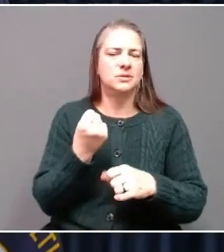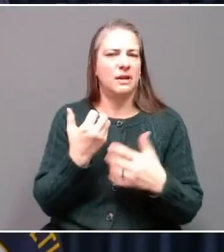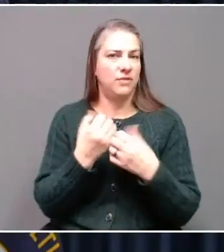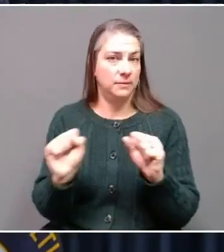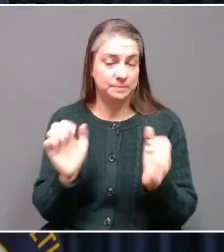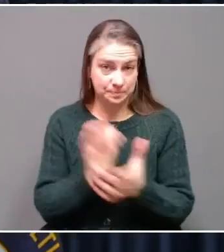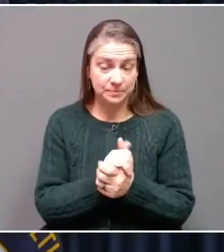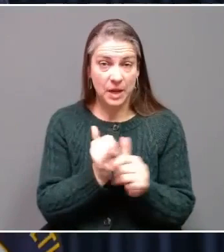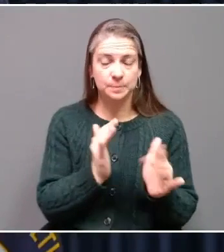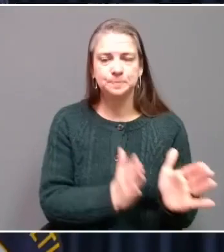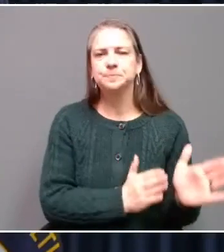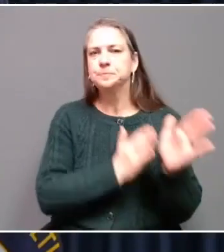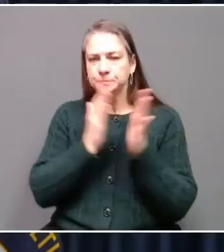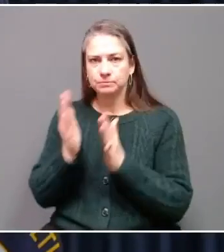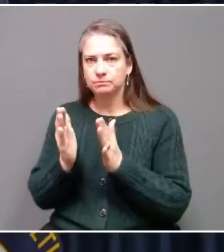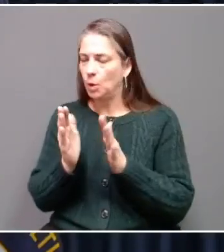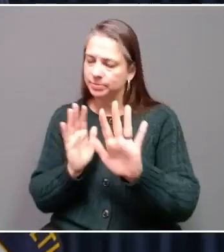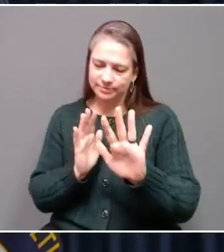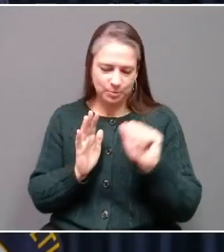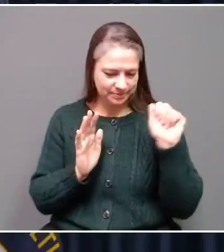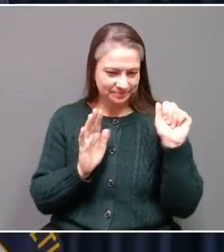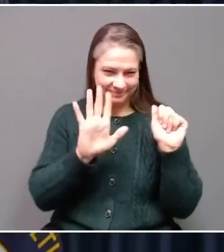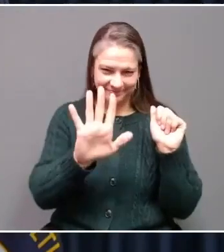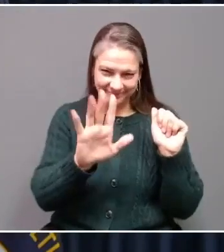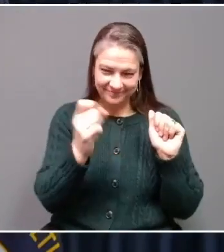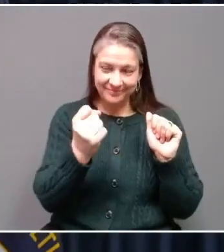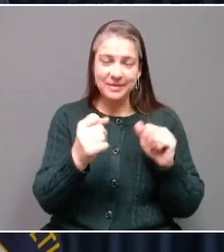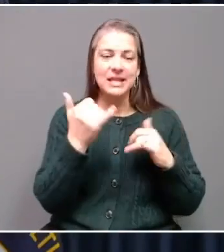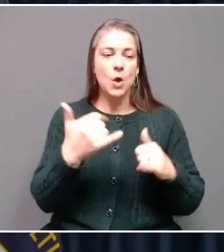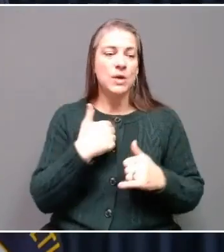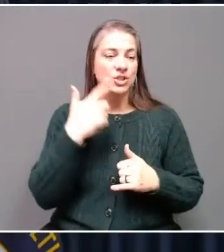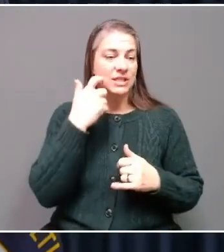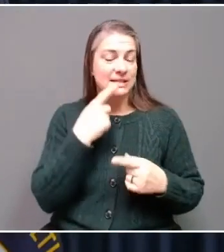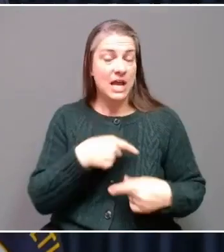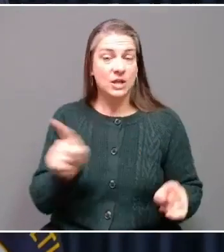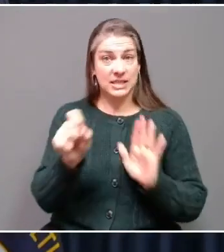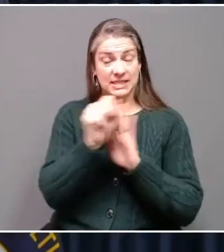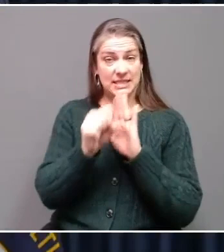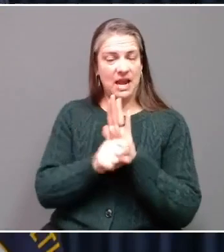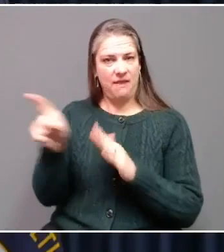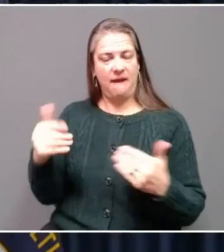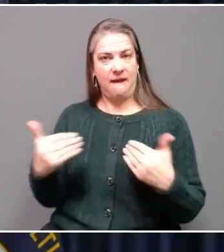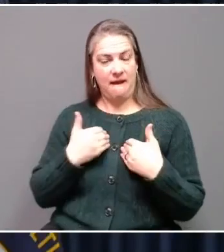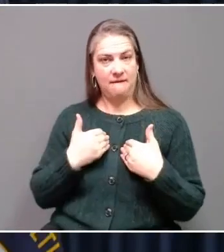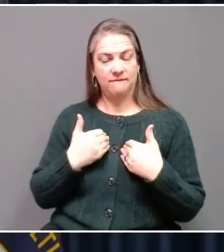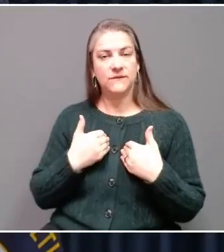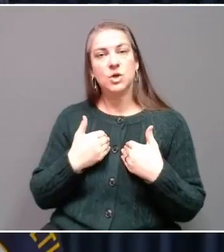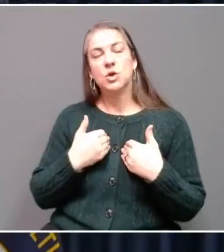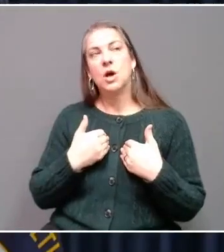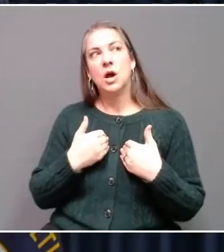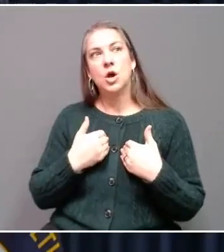to, second to last, we recently announced that the state has secured land for 2 high